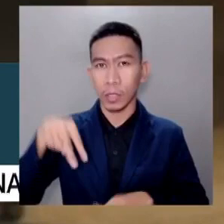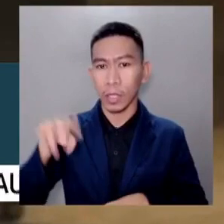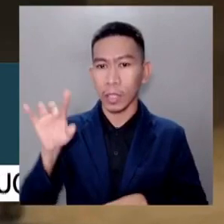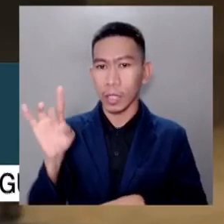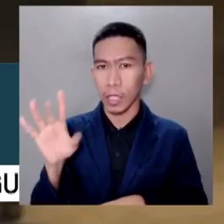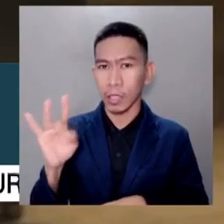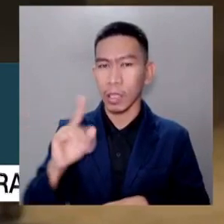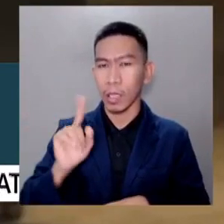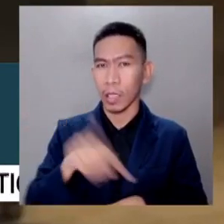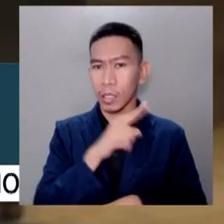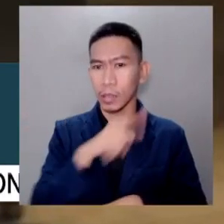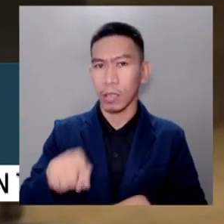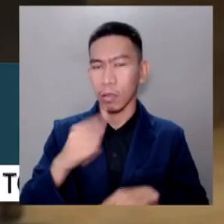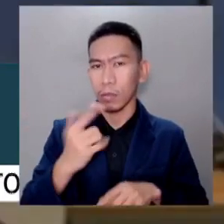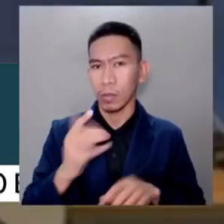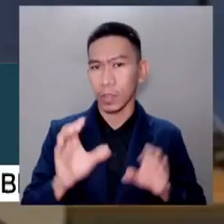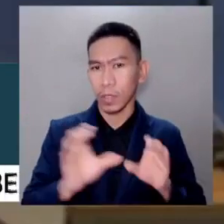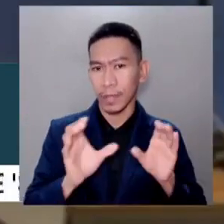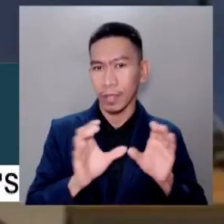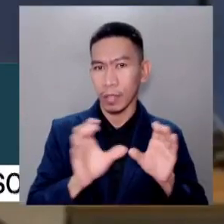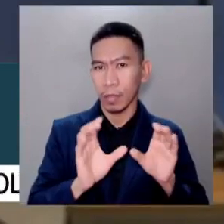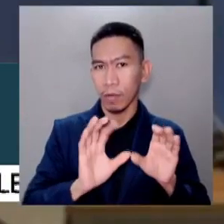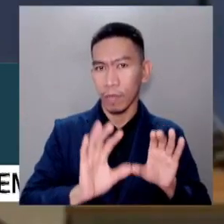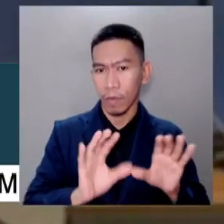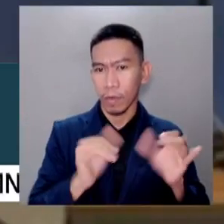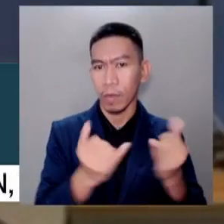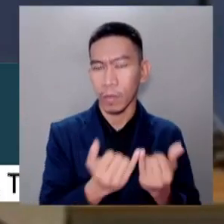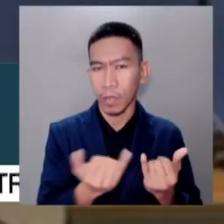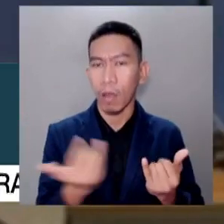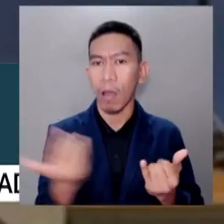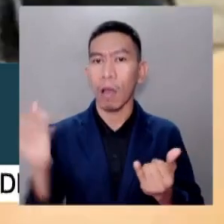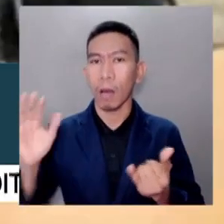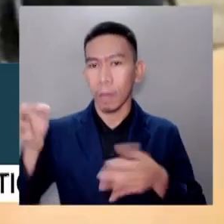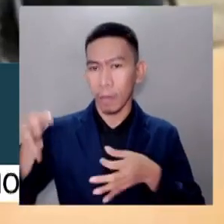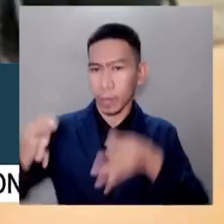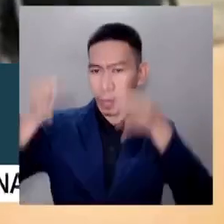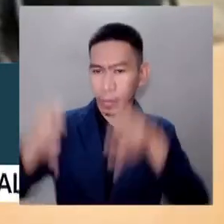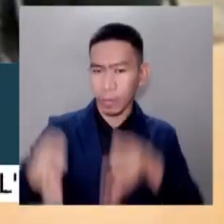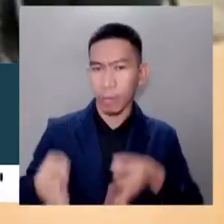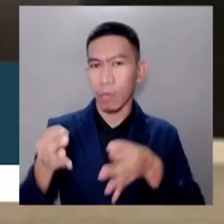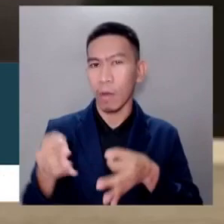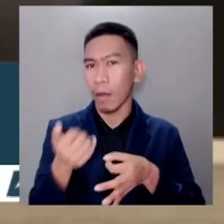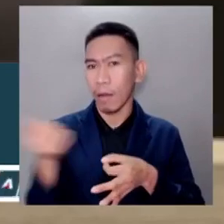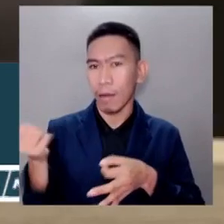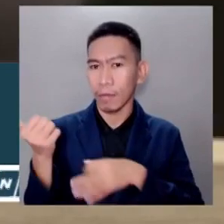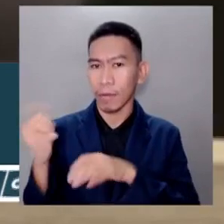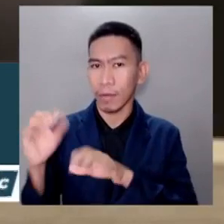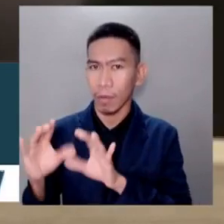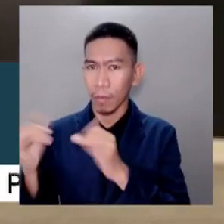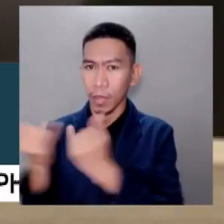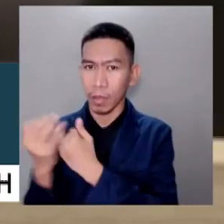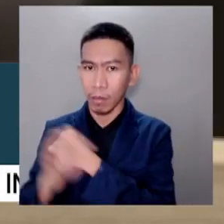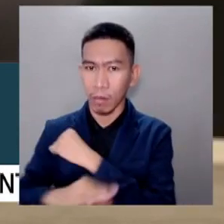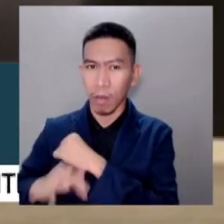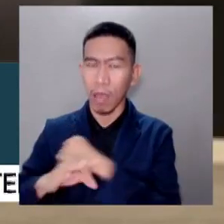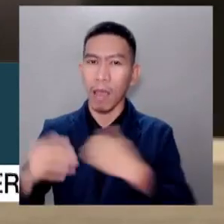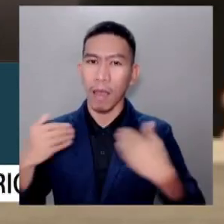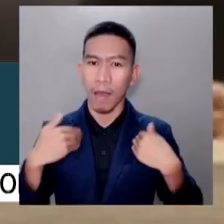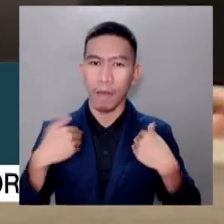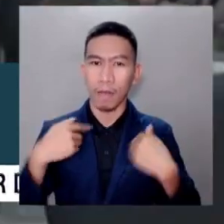incorporation. It ruled the site allowed foreign investor Omidyar Network to hold Philippine Depositary Receipts, or